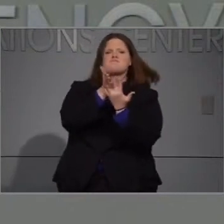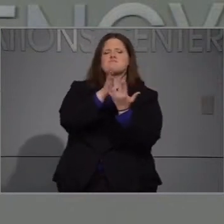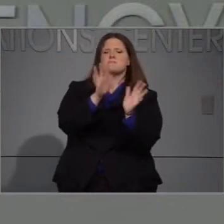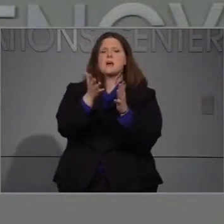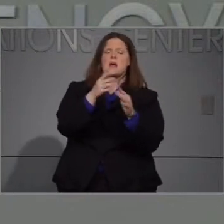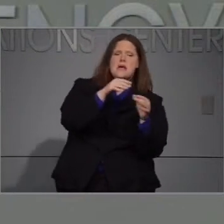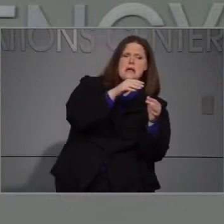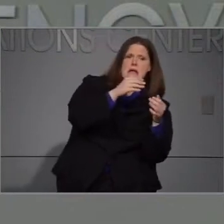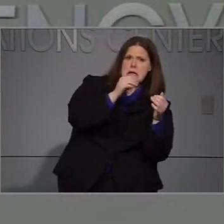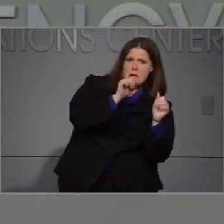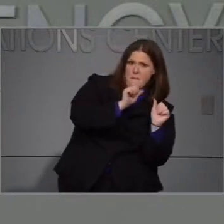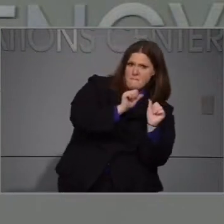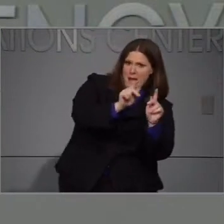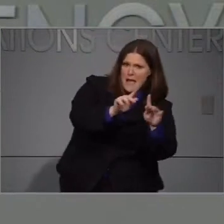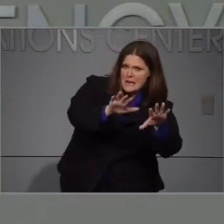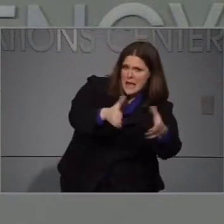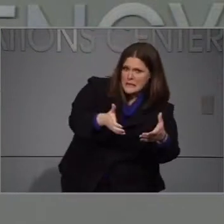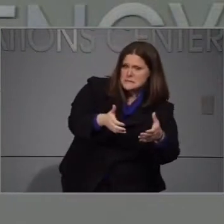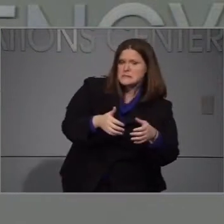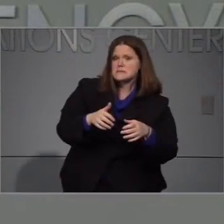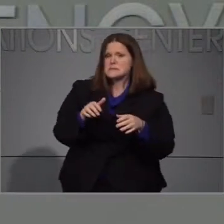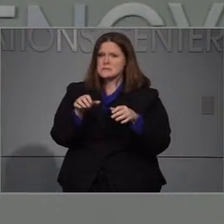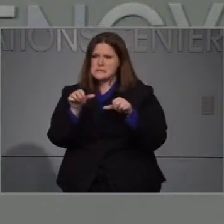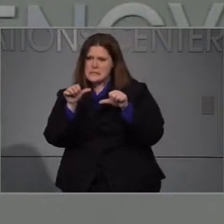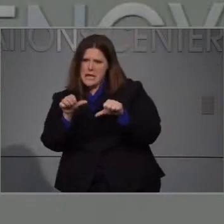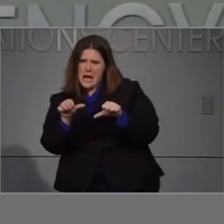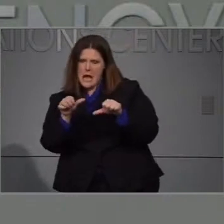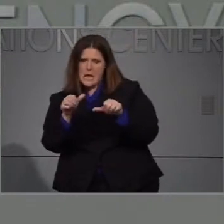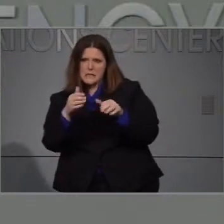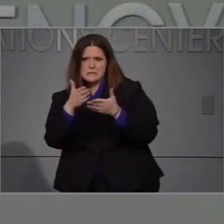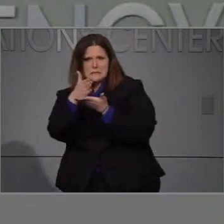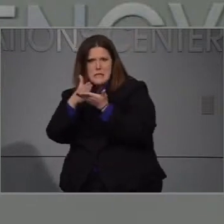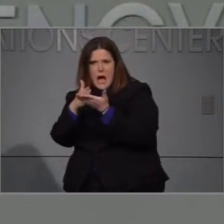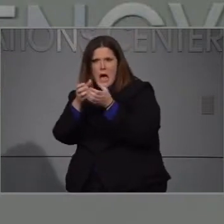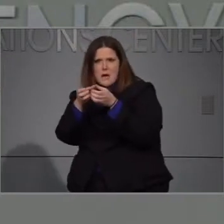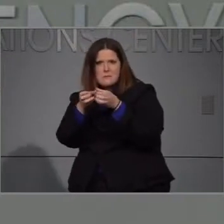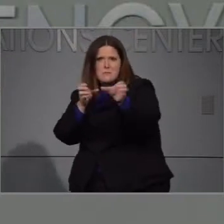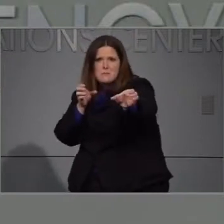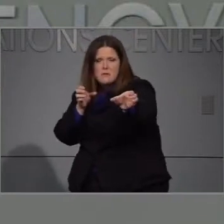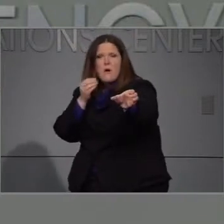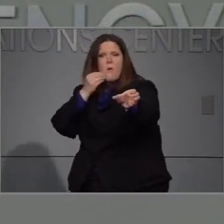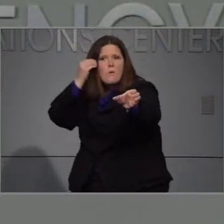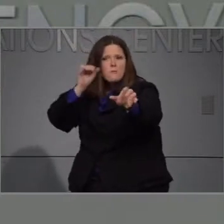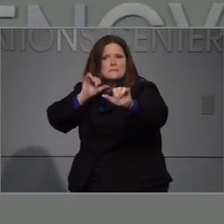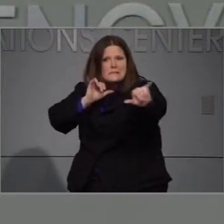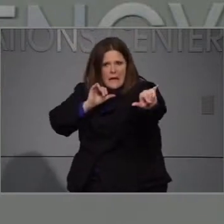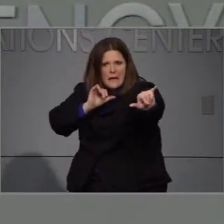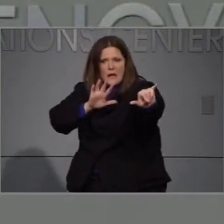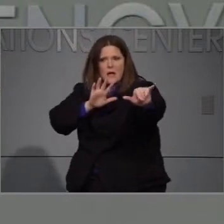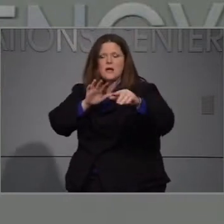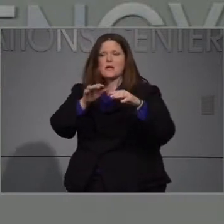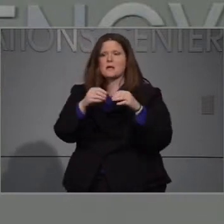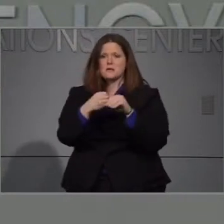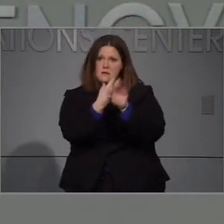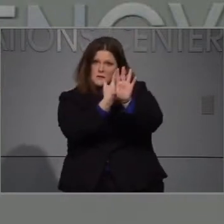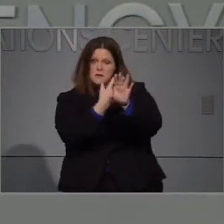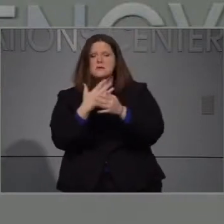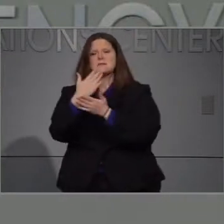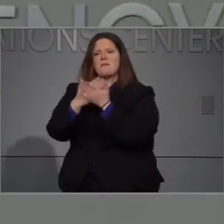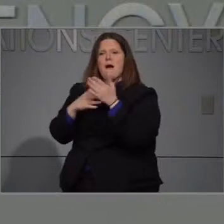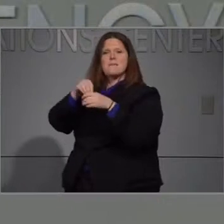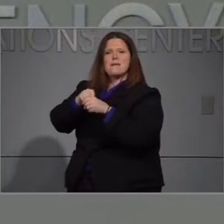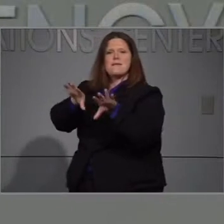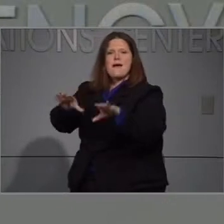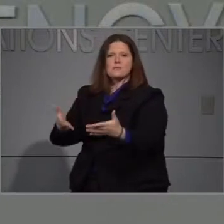folks back to campus and still do some hybrid of in-person and online learning. So it's very similar kinds of conversations that we're having with